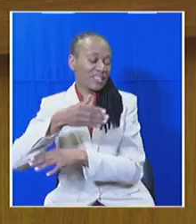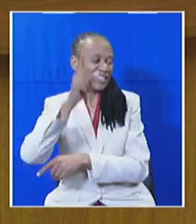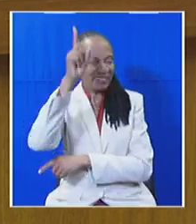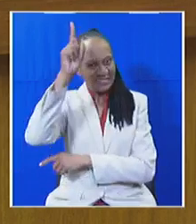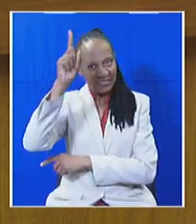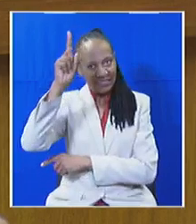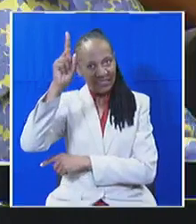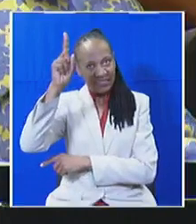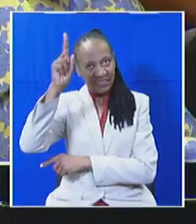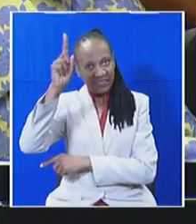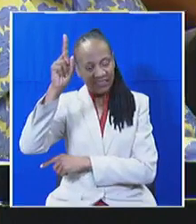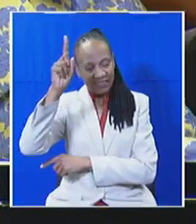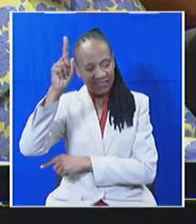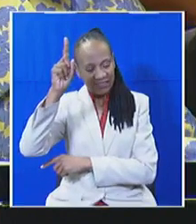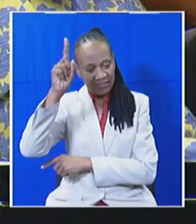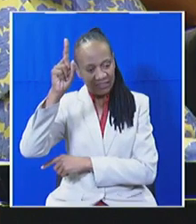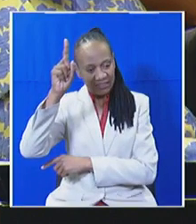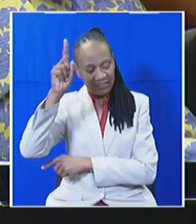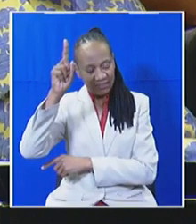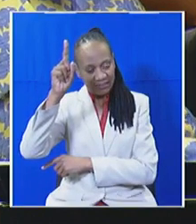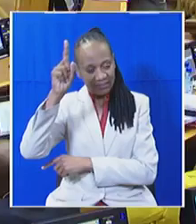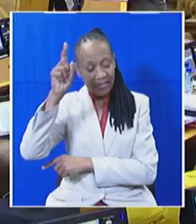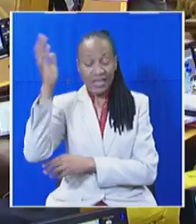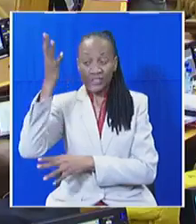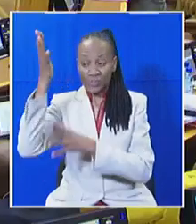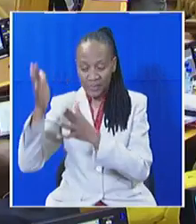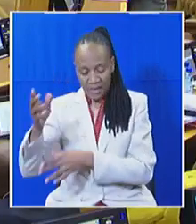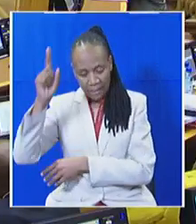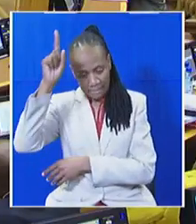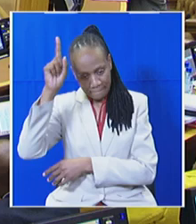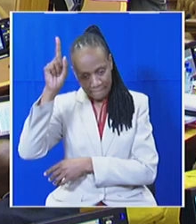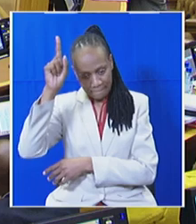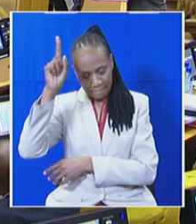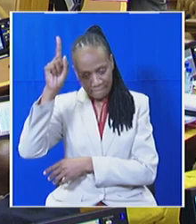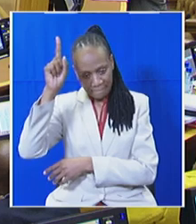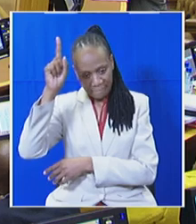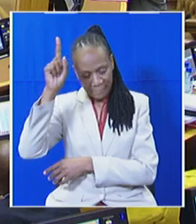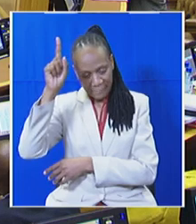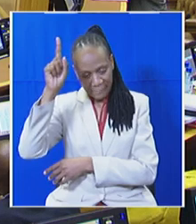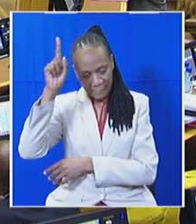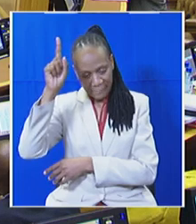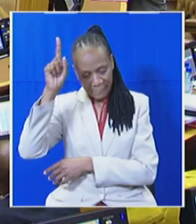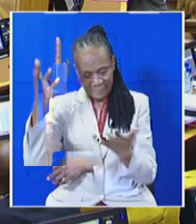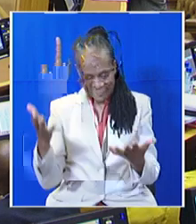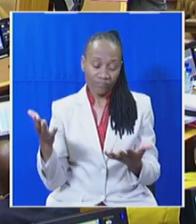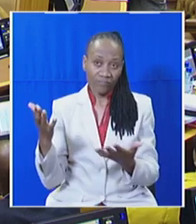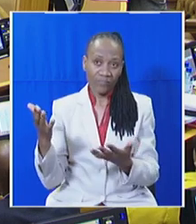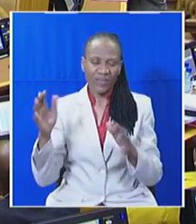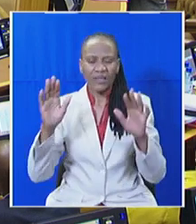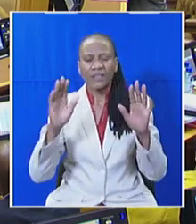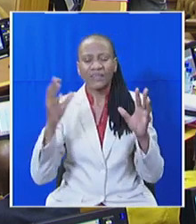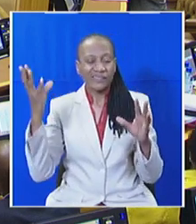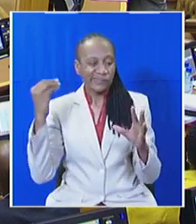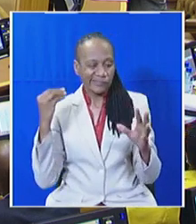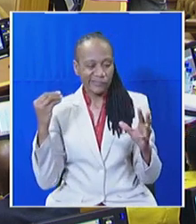Doing Madam Speaker, its you own can work. listen to this point of order. And then We in will the be process able of to- that, To deal with